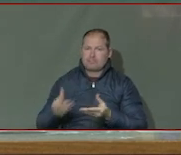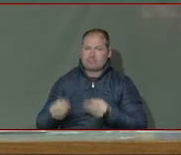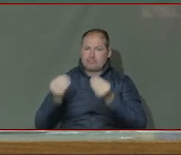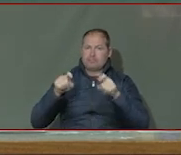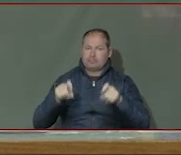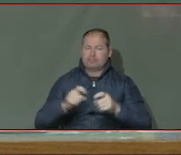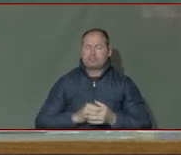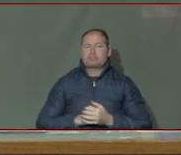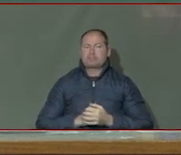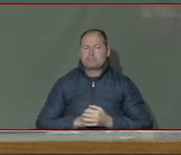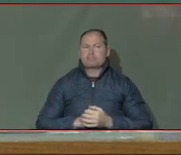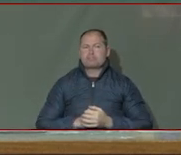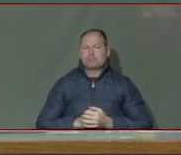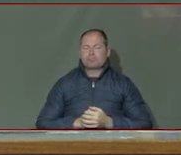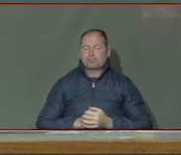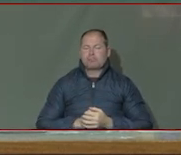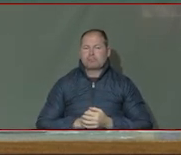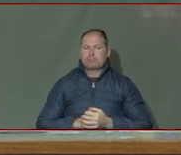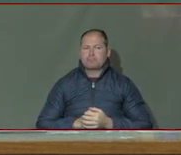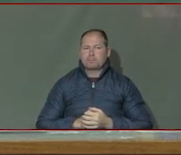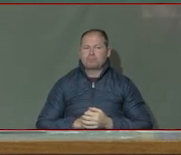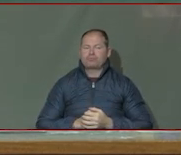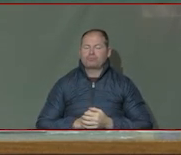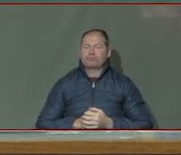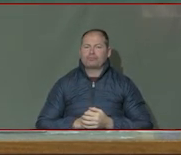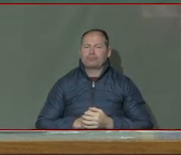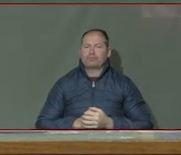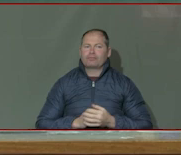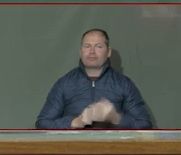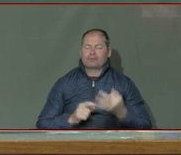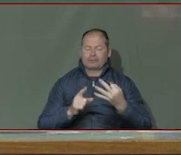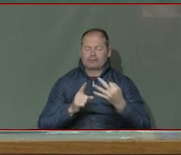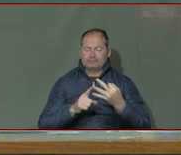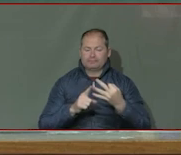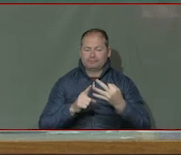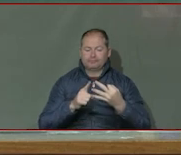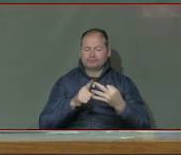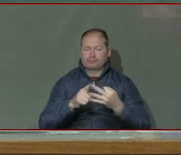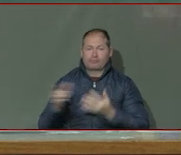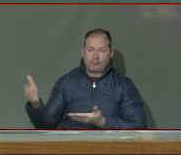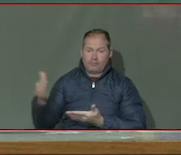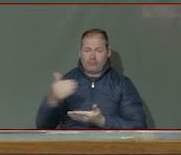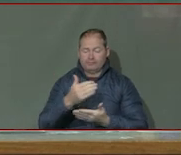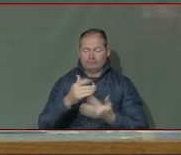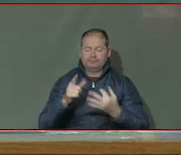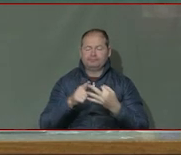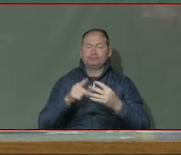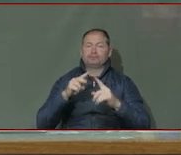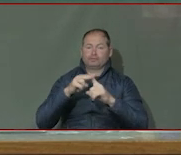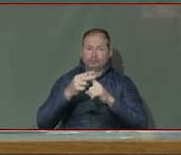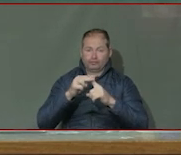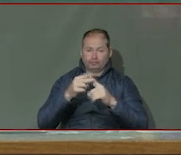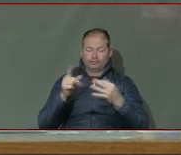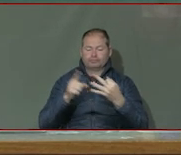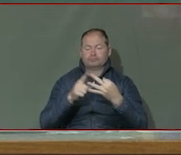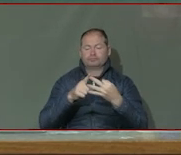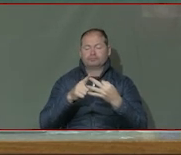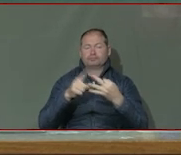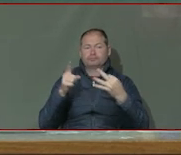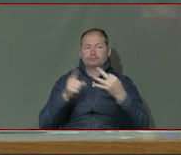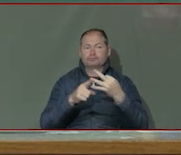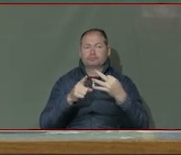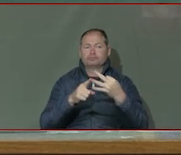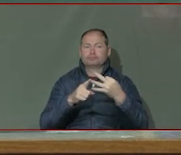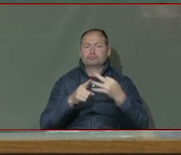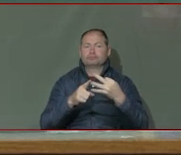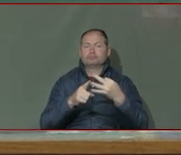this investigation? And then get the equipment together. So the equipment, then the next one that you always write